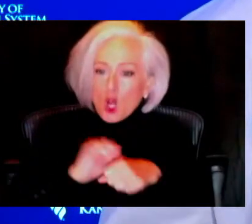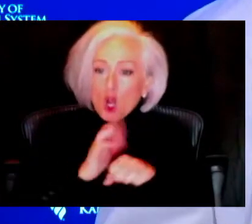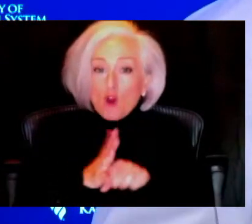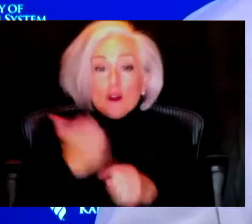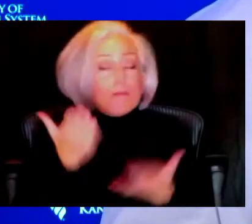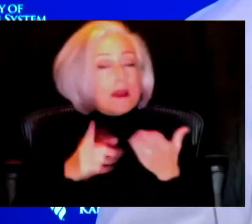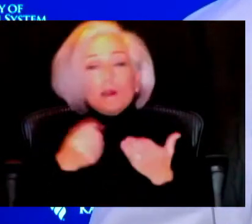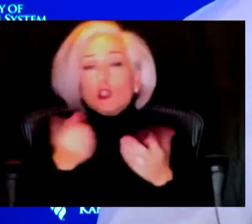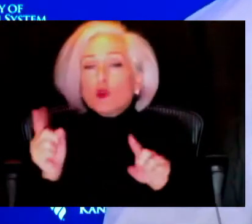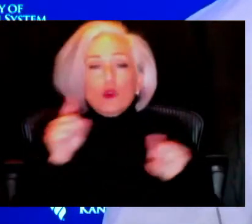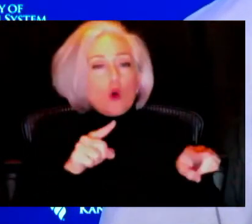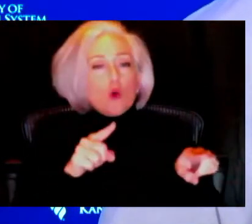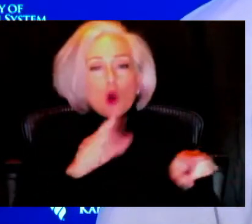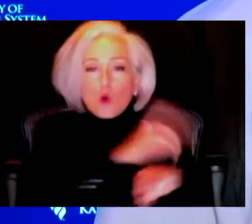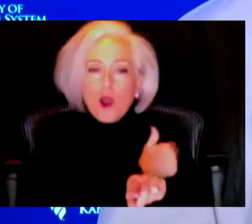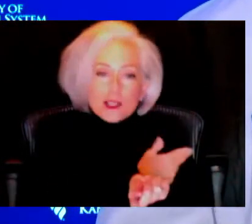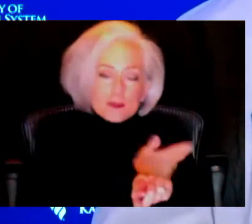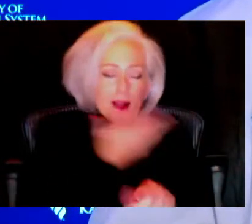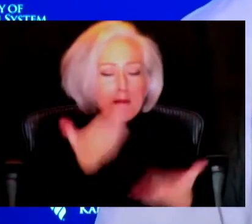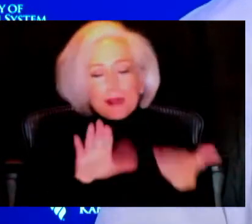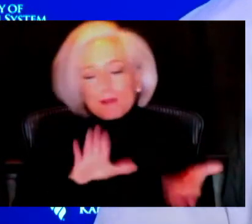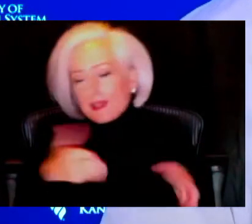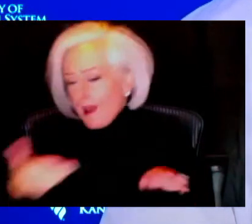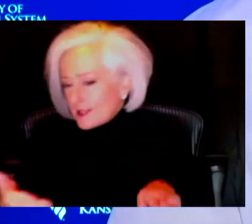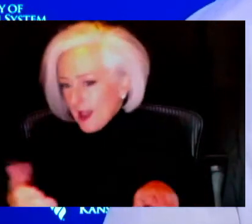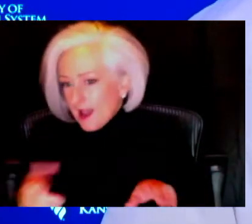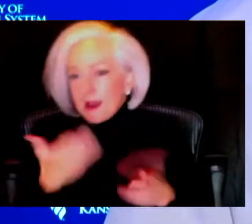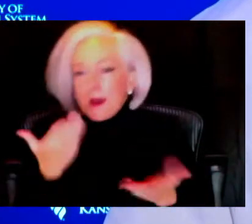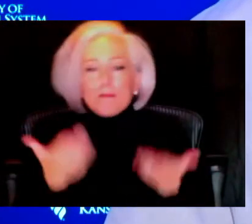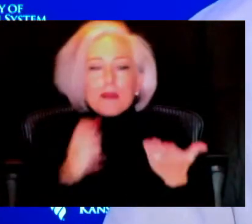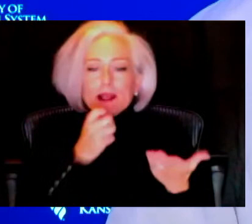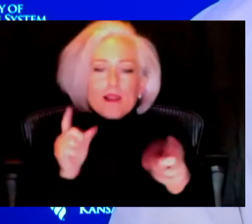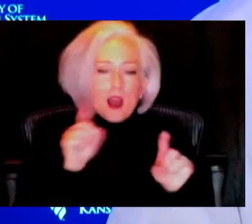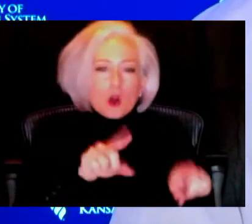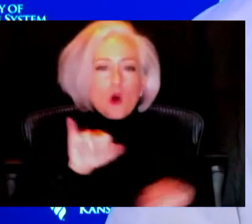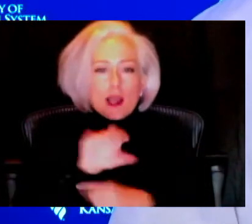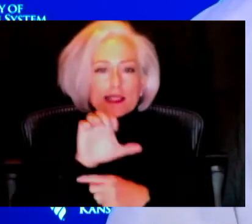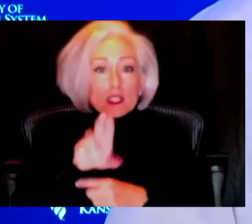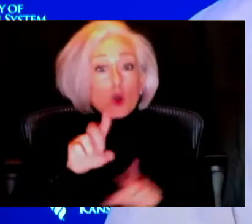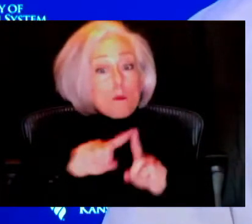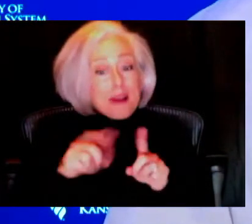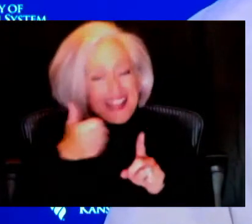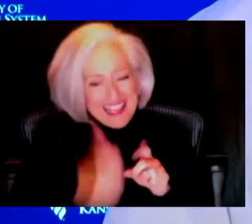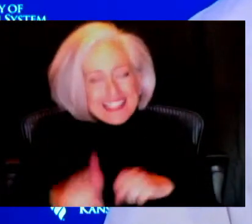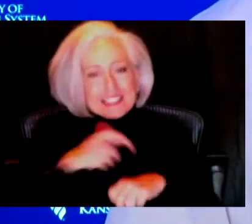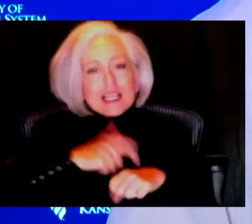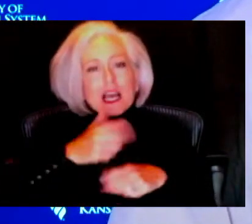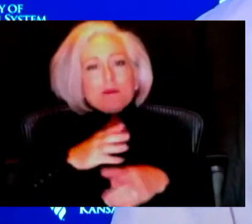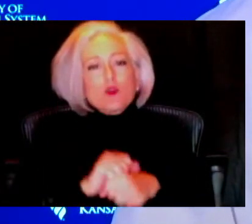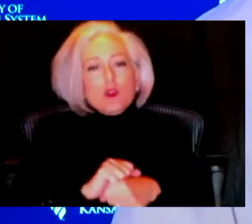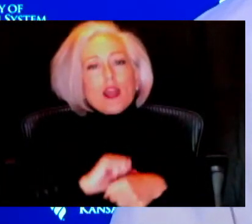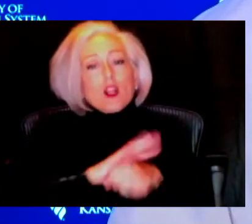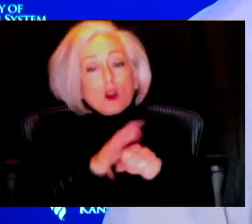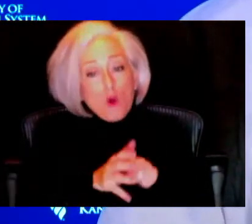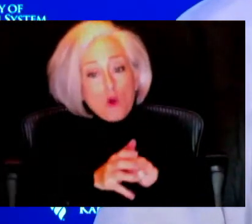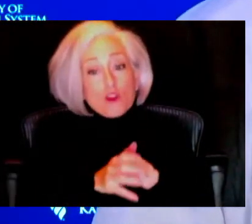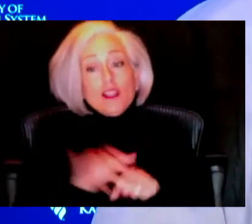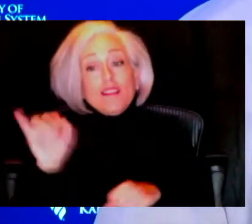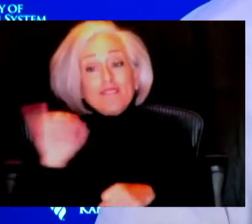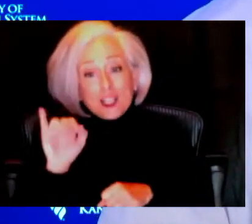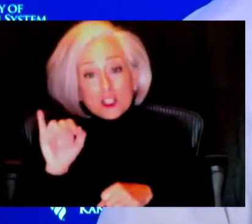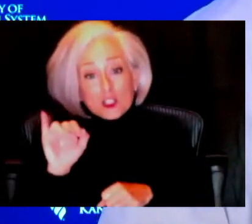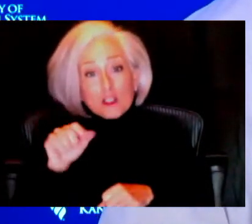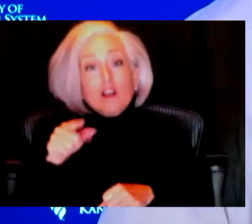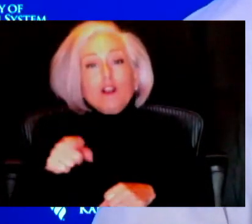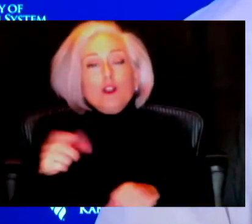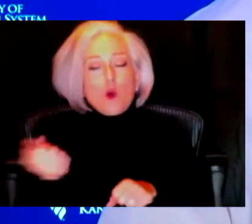You may not die. You may not go to the ICU. But anytime you get this infection, you are rolling the dice with the complications that can occur. If